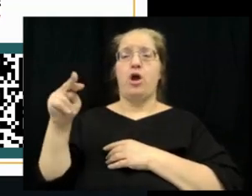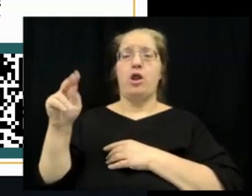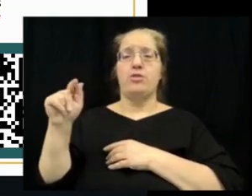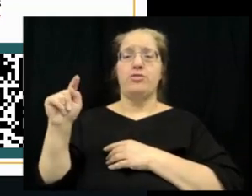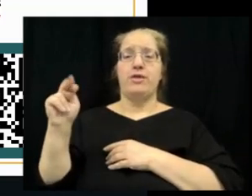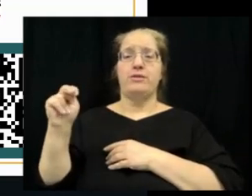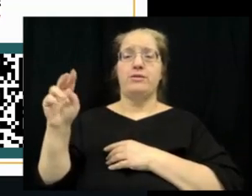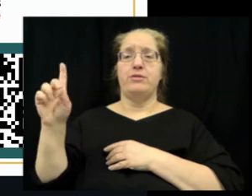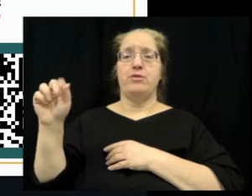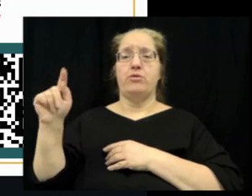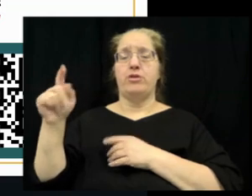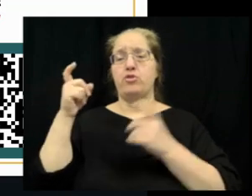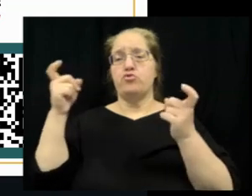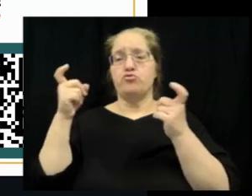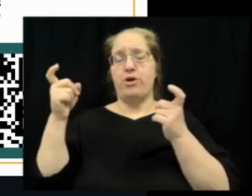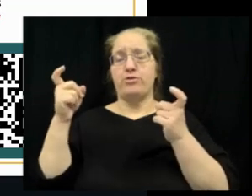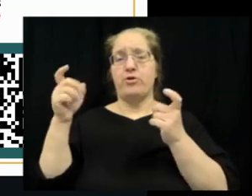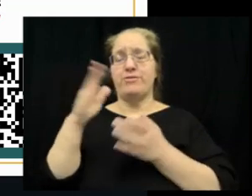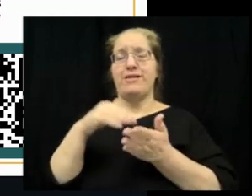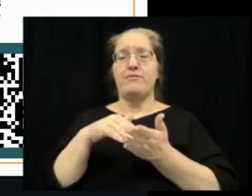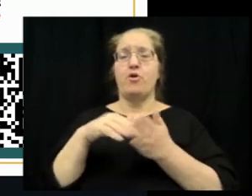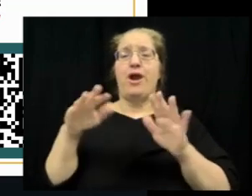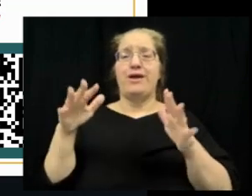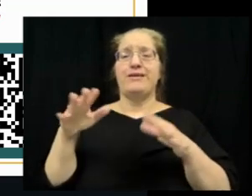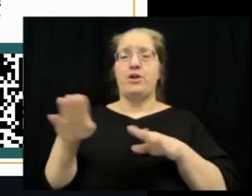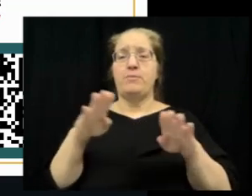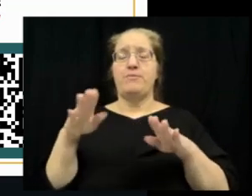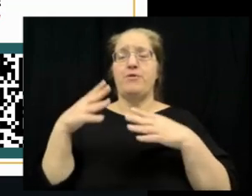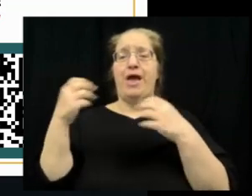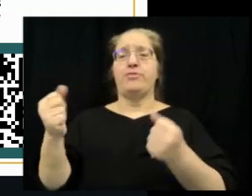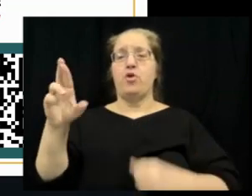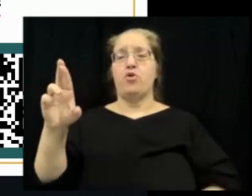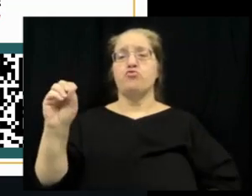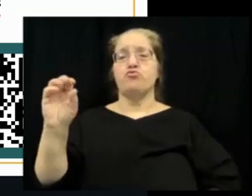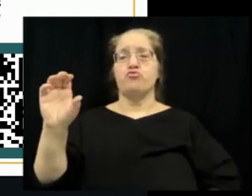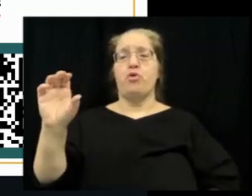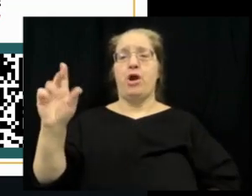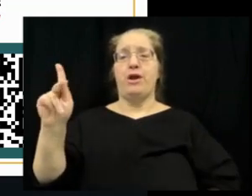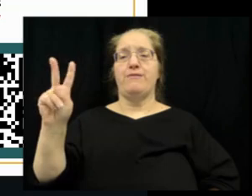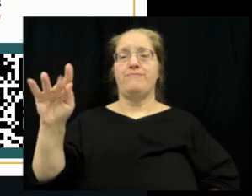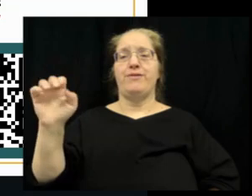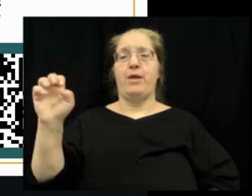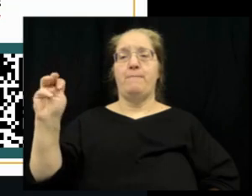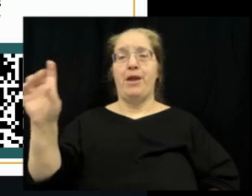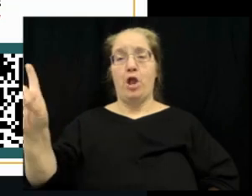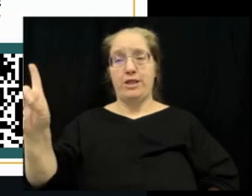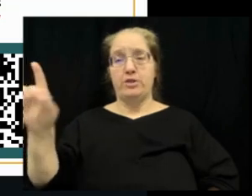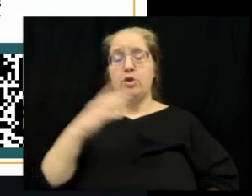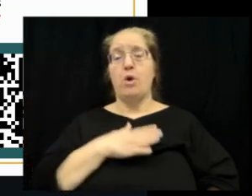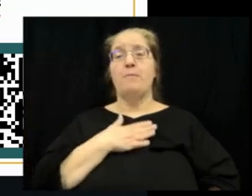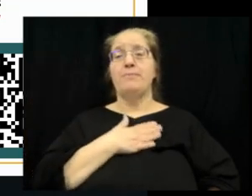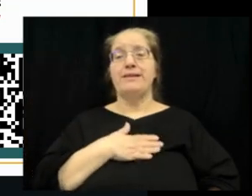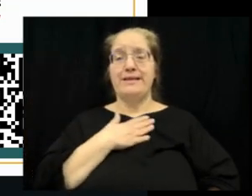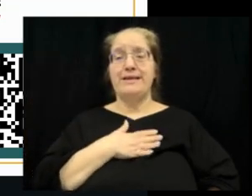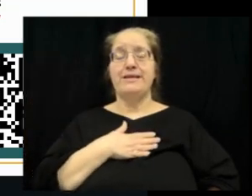the director of the Center for Anxiety and Behavioral Health in Rockville, Maryland. So please, participants, keep your eye out